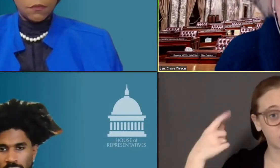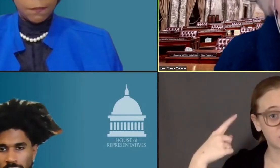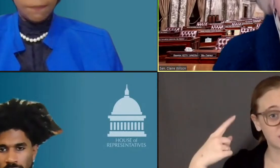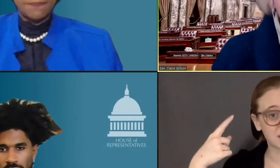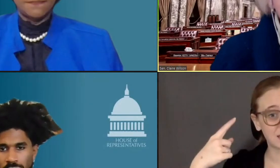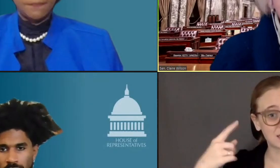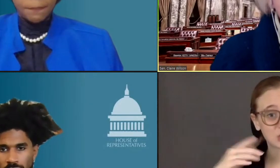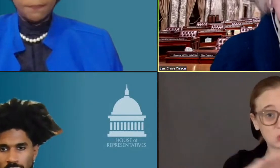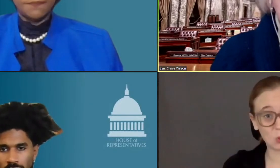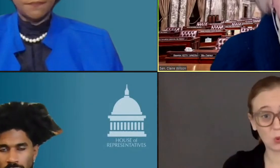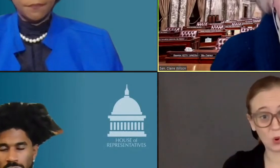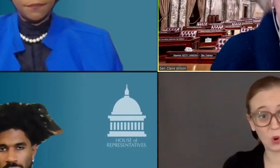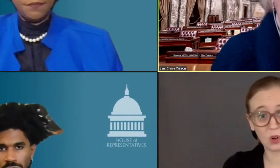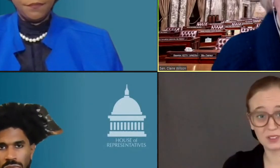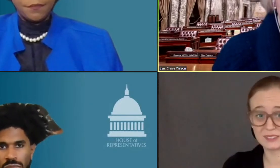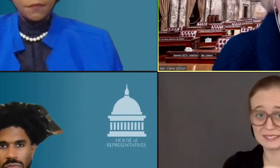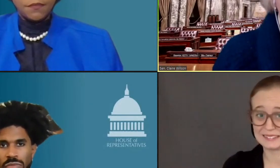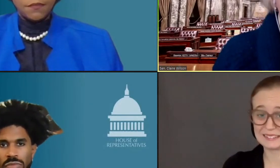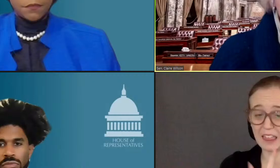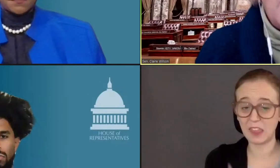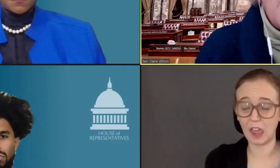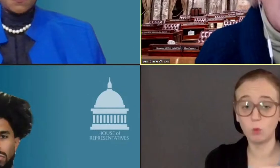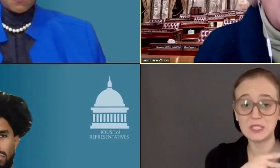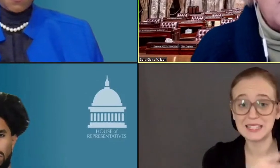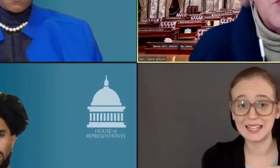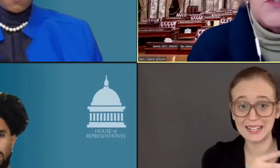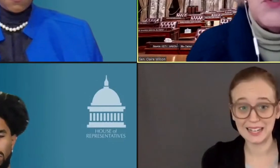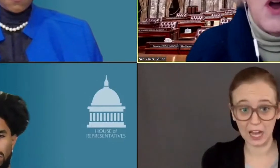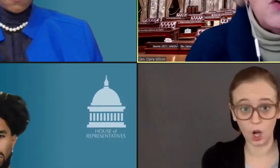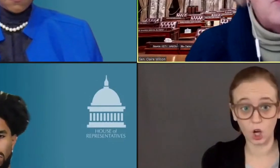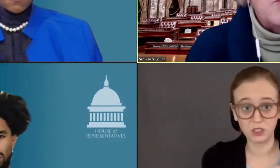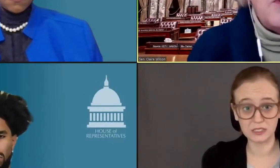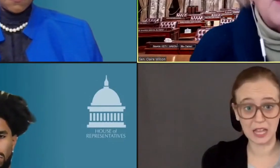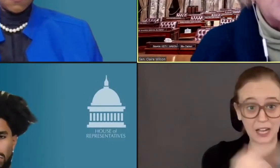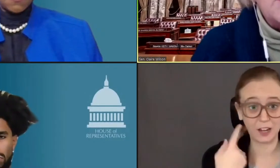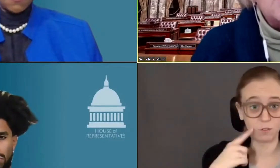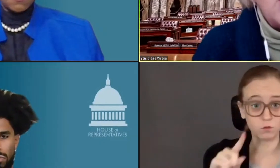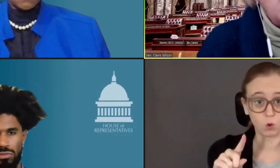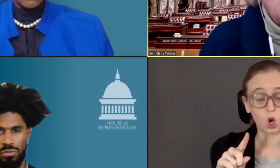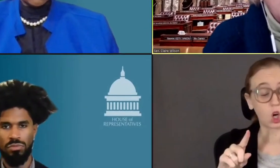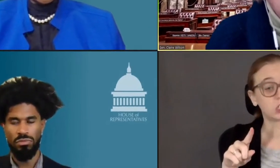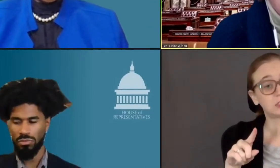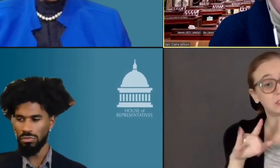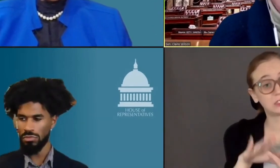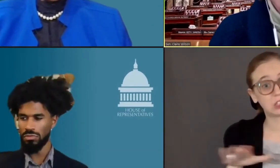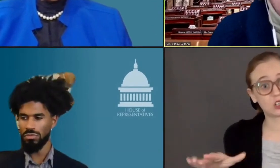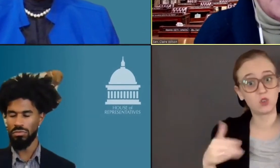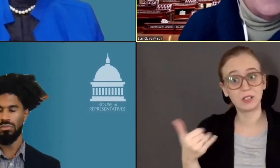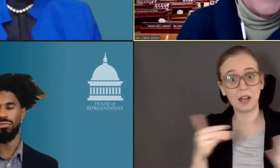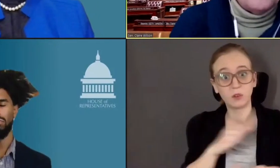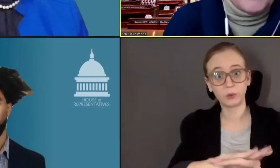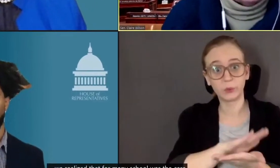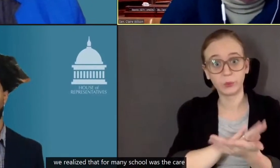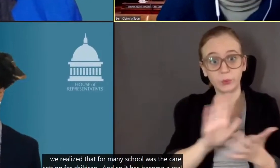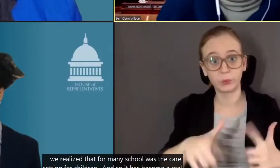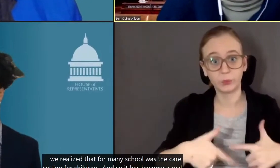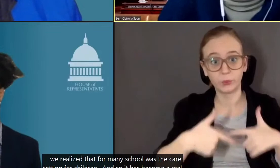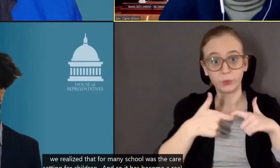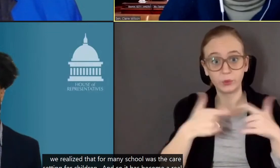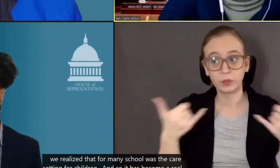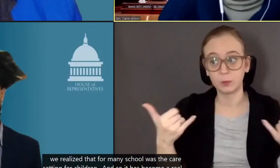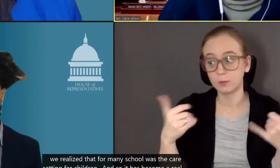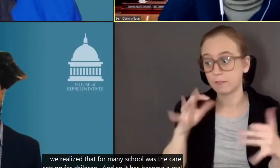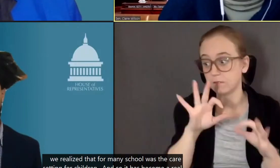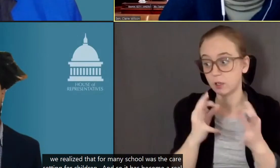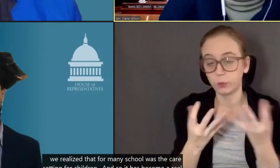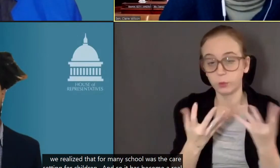care setting for children. And so it has become a real struggle for families. So really keeping my eye